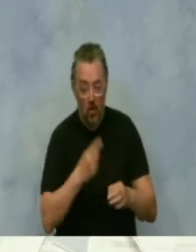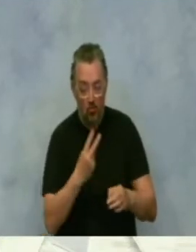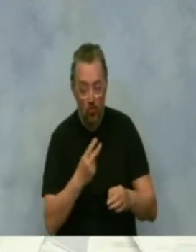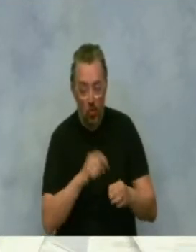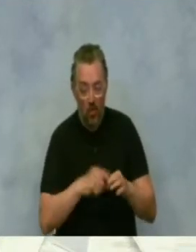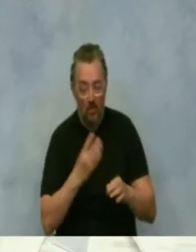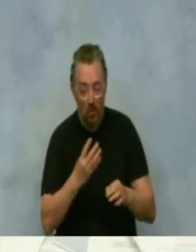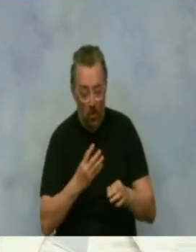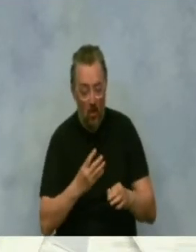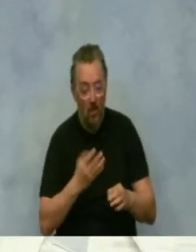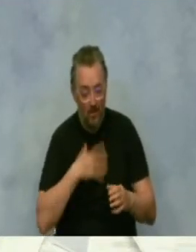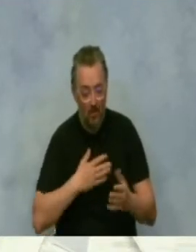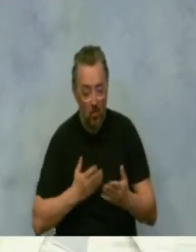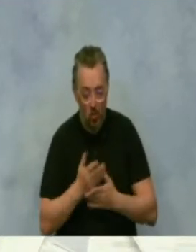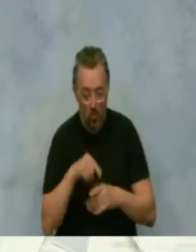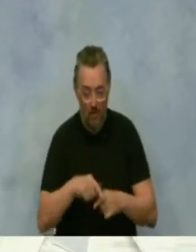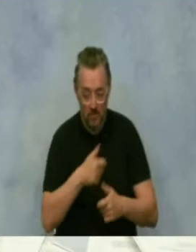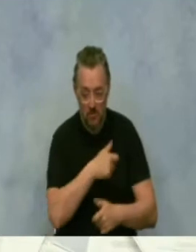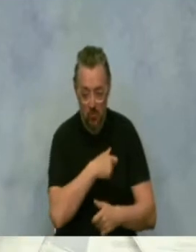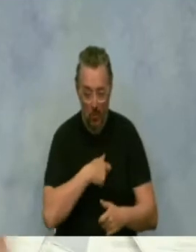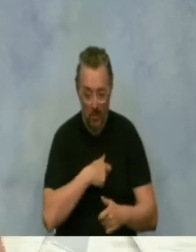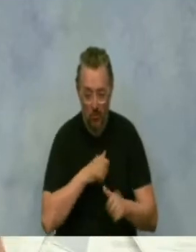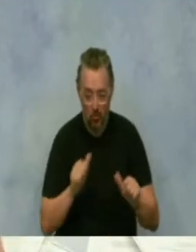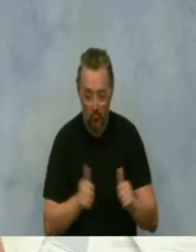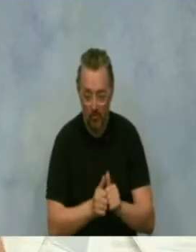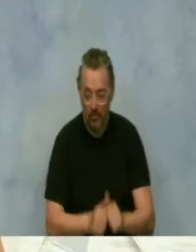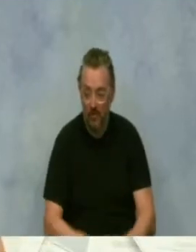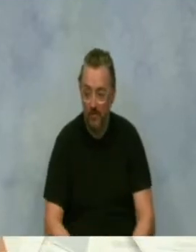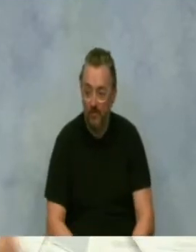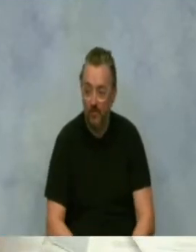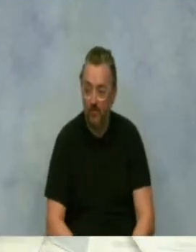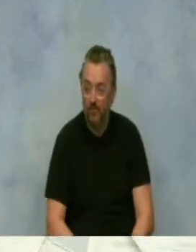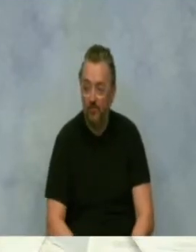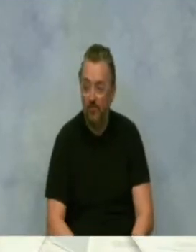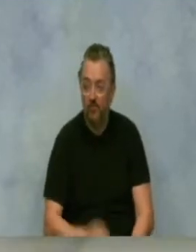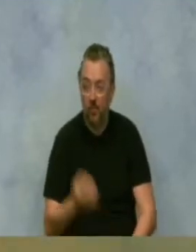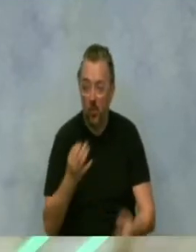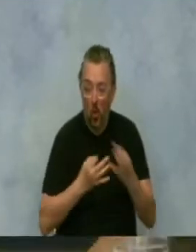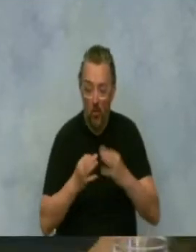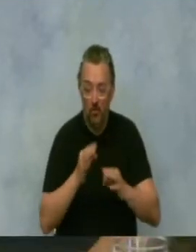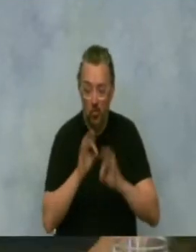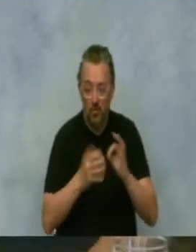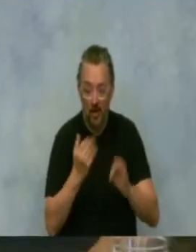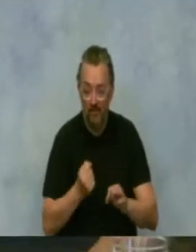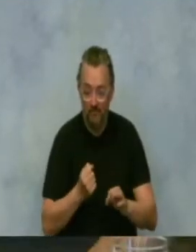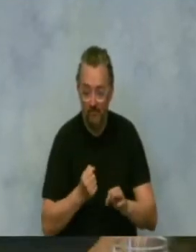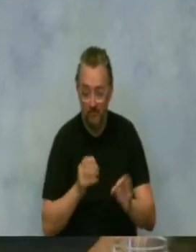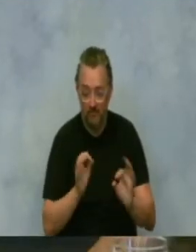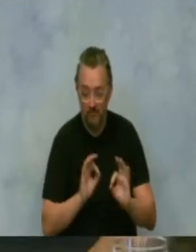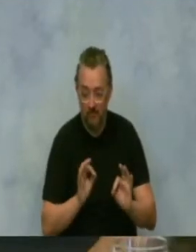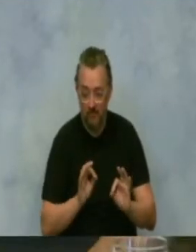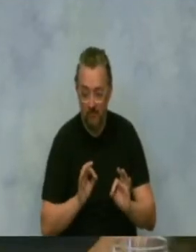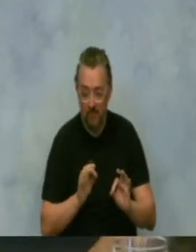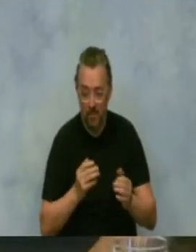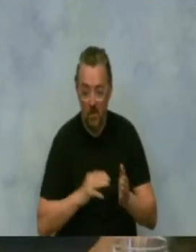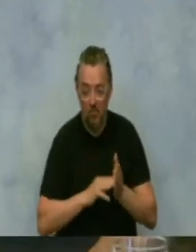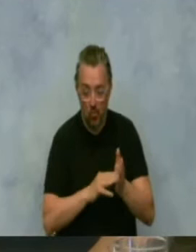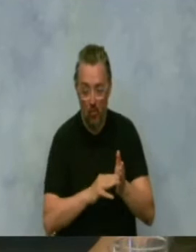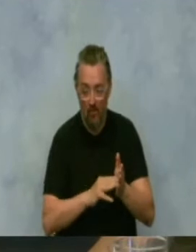this committee. Thanks very much, Chair. Any comments or questions? And there's none. I'll move that